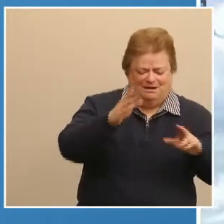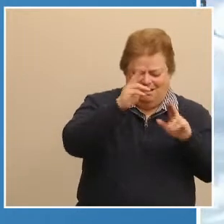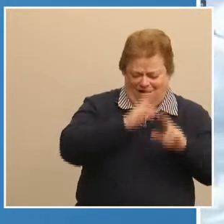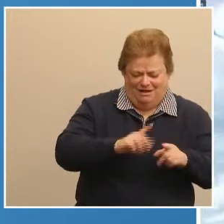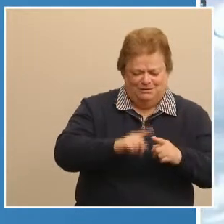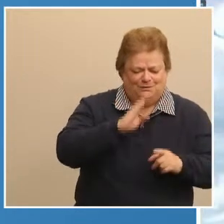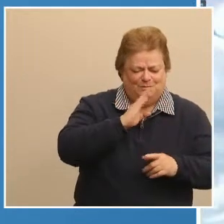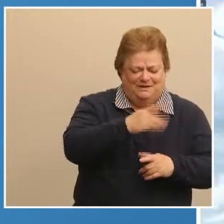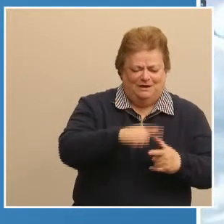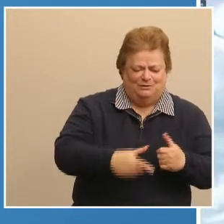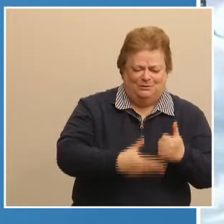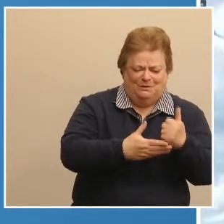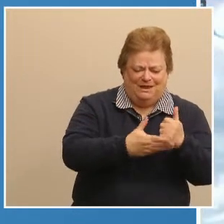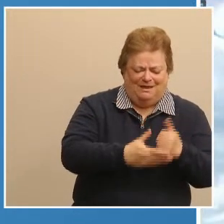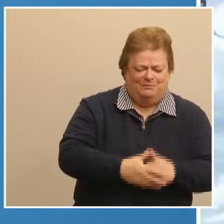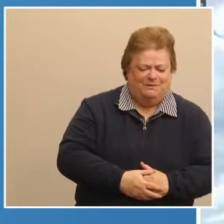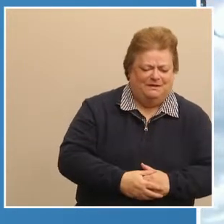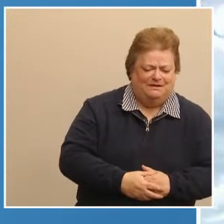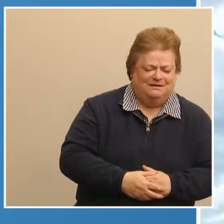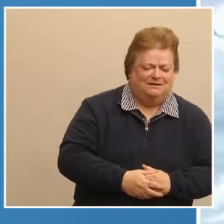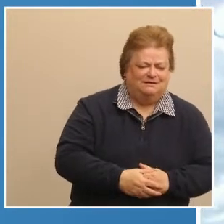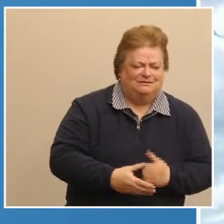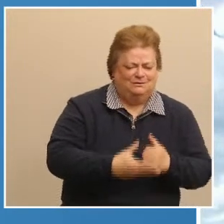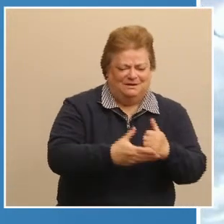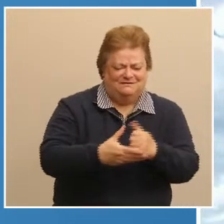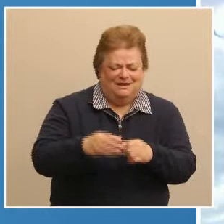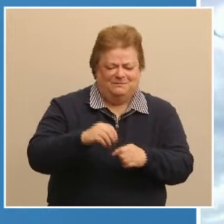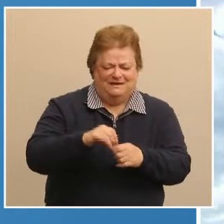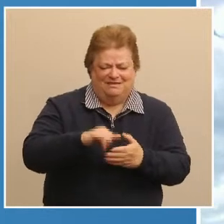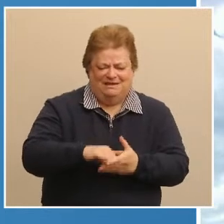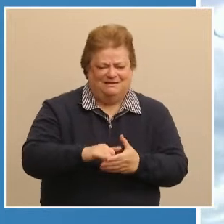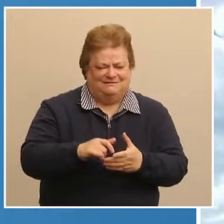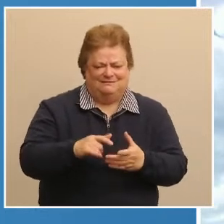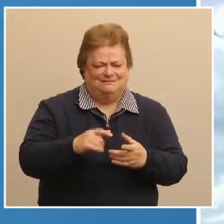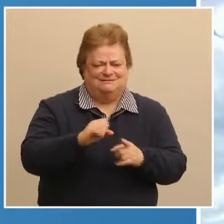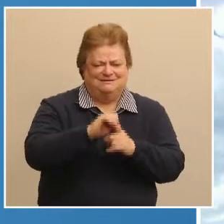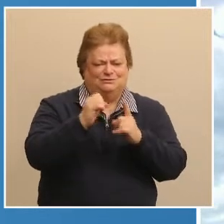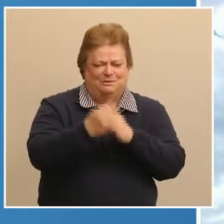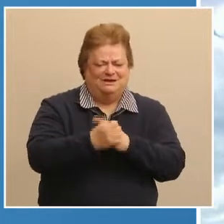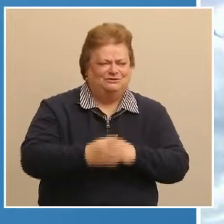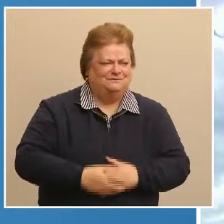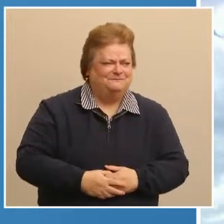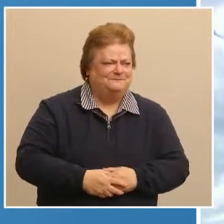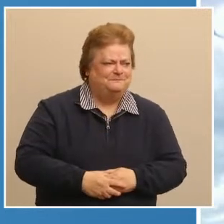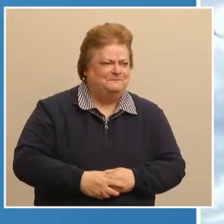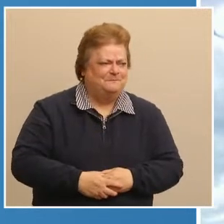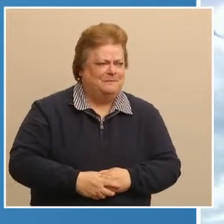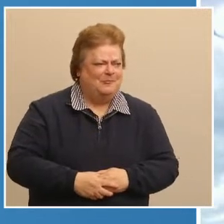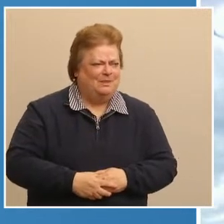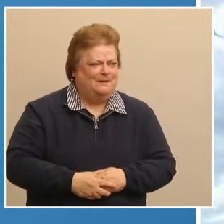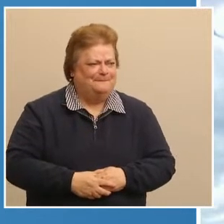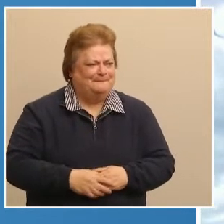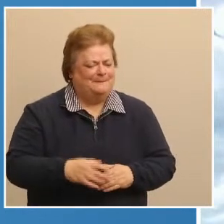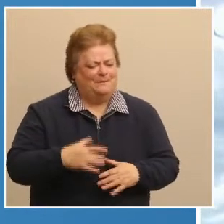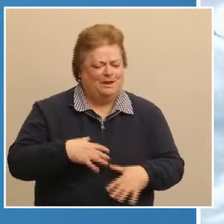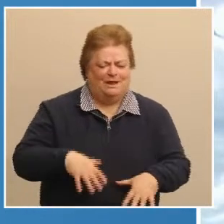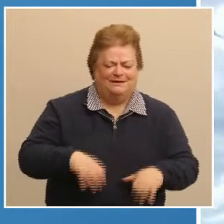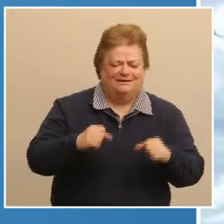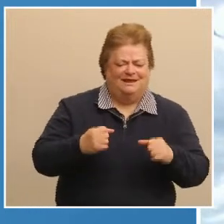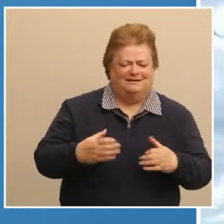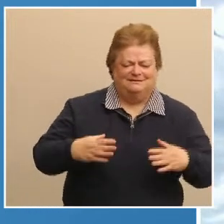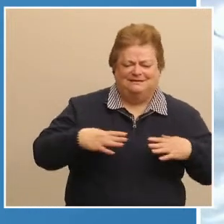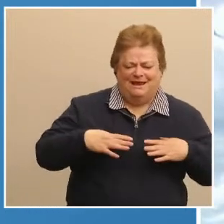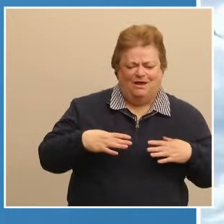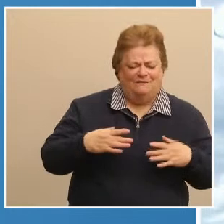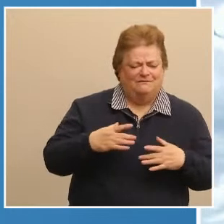Friday in assisting in this momentous situation. And, you know, I said, I'm going to take the day off and we're going to do something great for